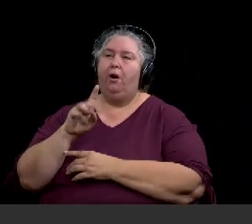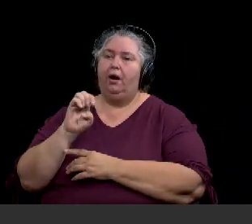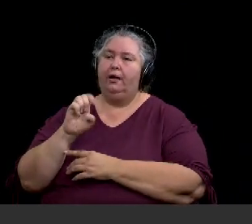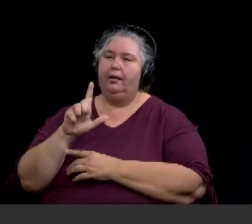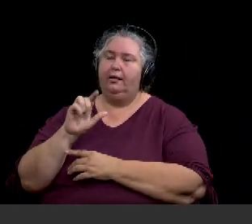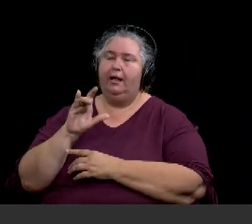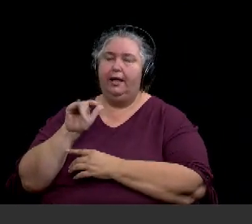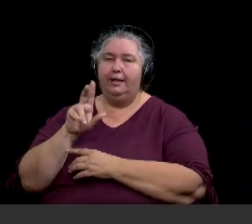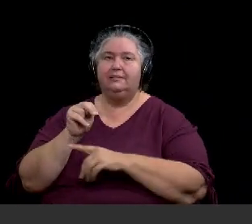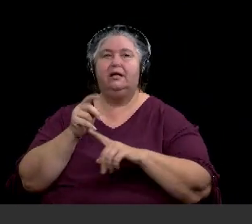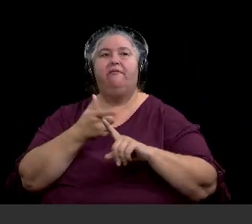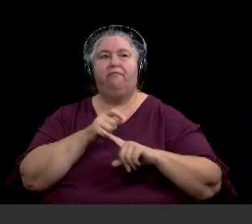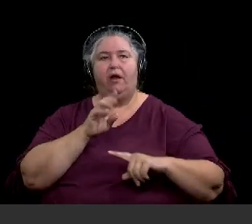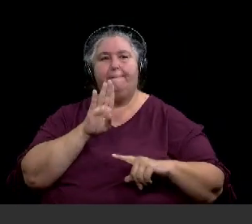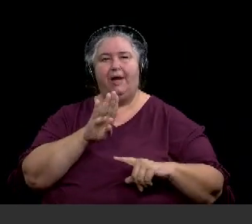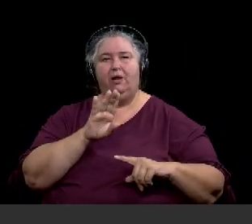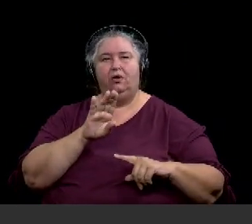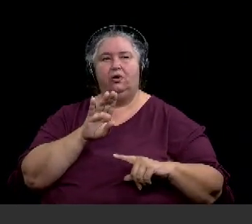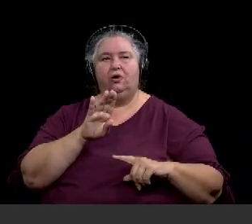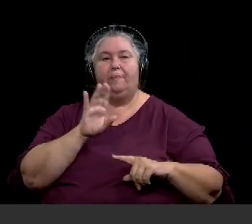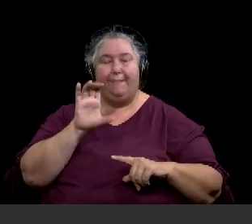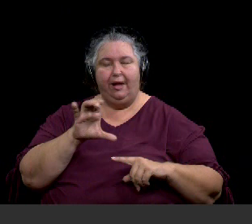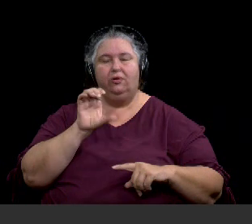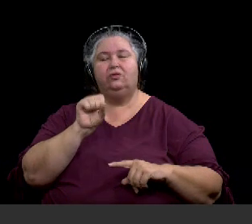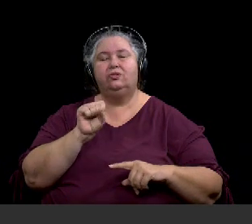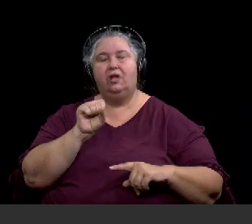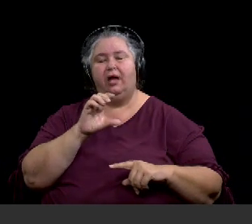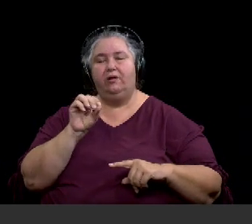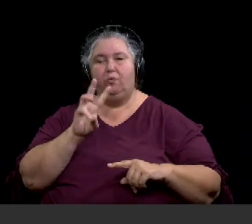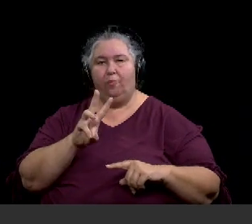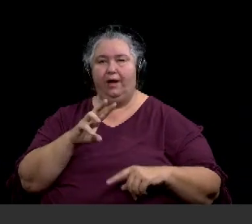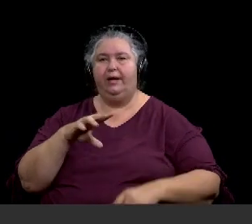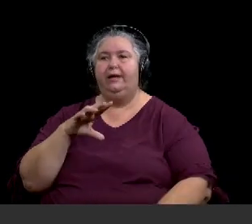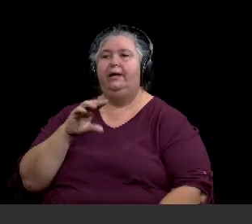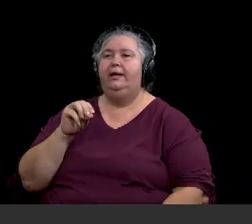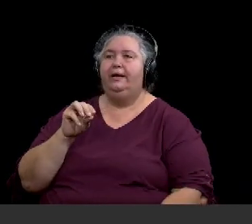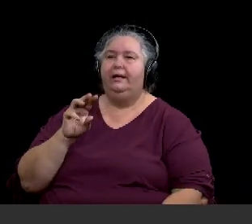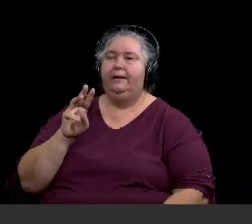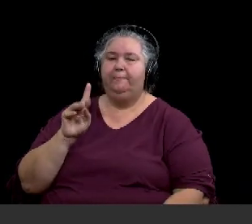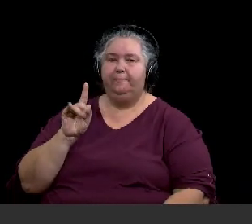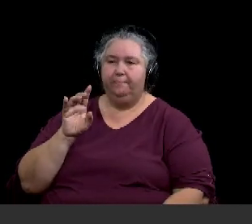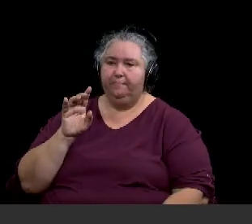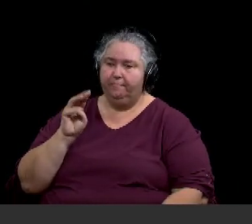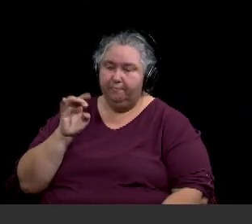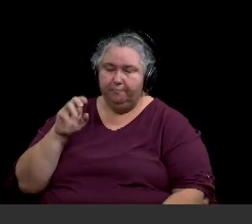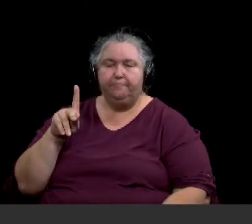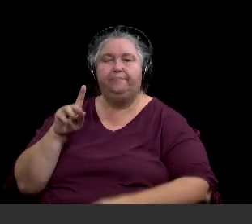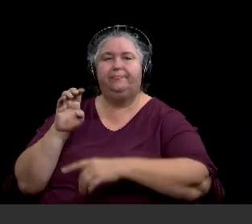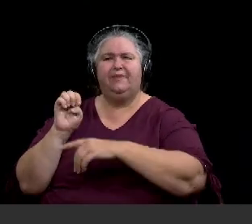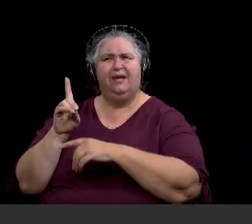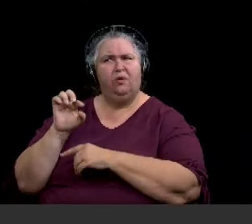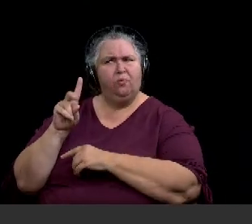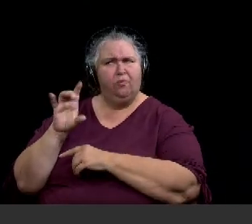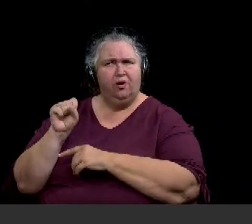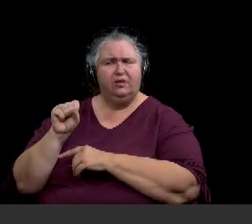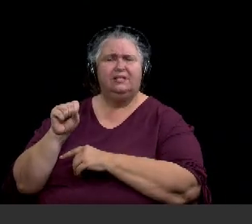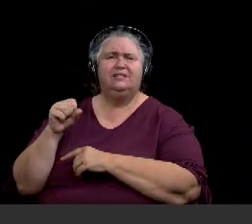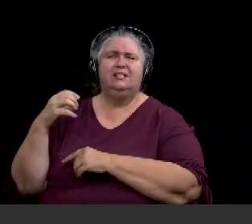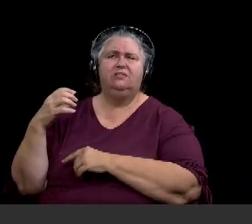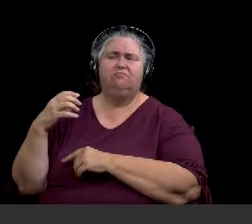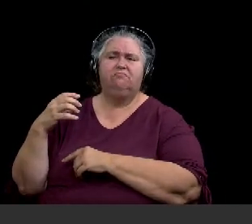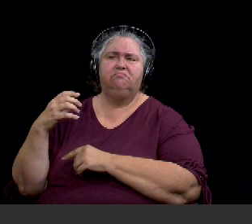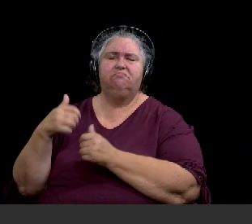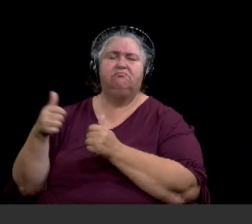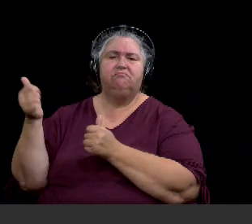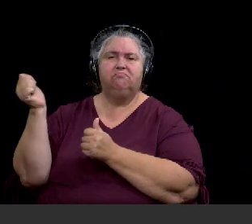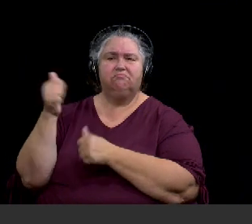White Hillcrest, and Dr. Brian Becker, Chief Medical Officer with Ascension Providence. Gentlemen, thank you again for taking your time to be here. We always appreciate